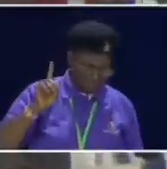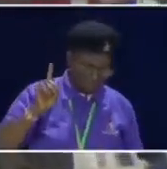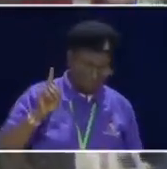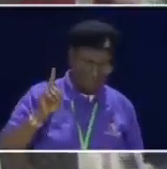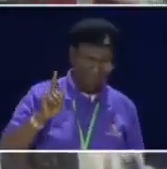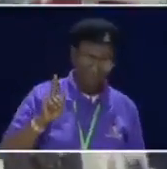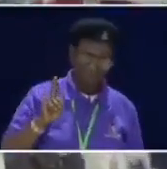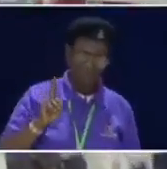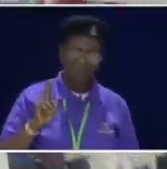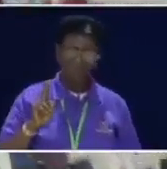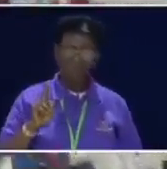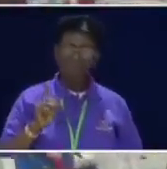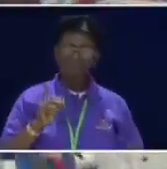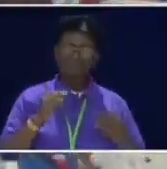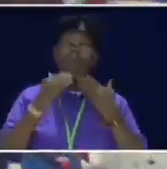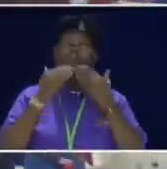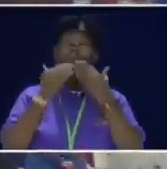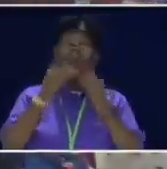Thank you, Ancient of